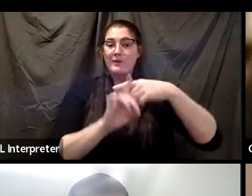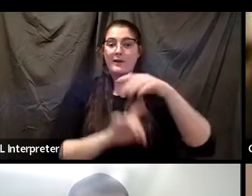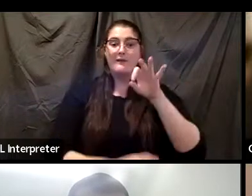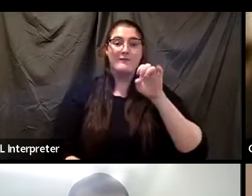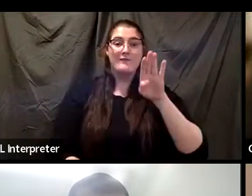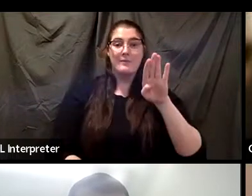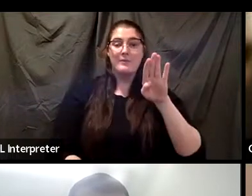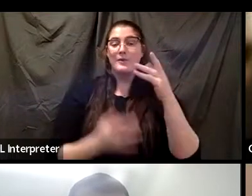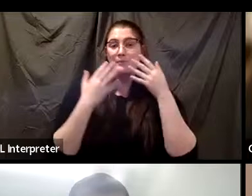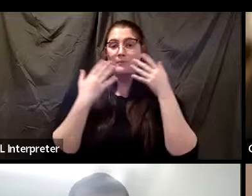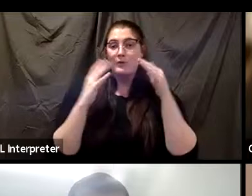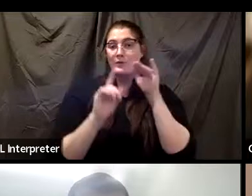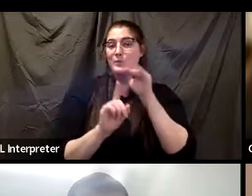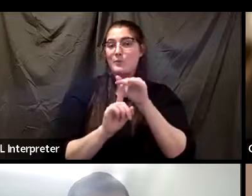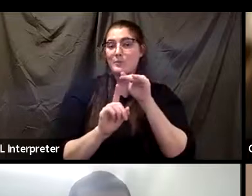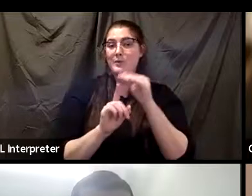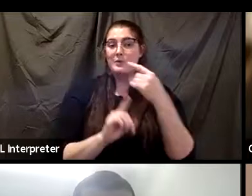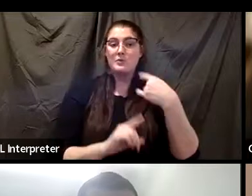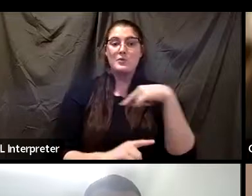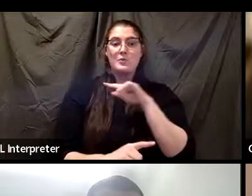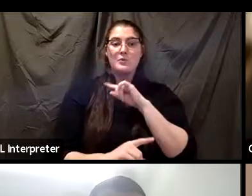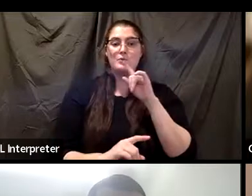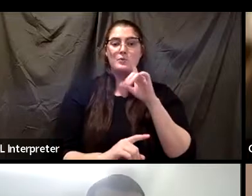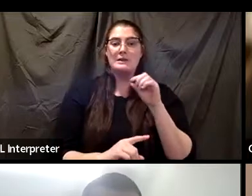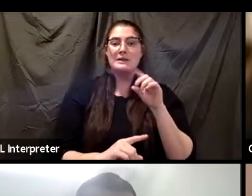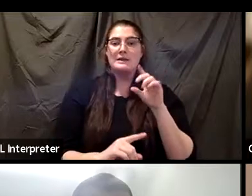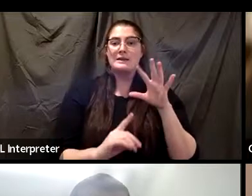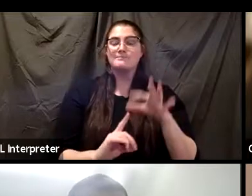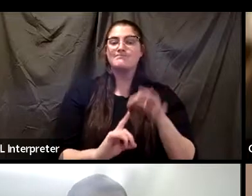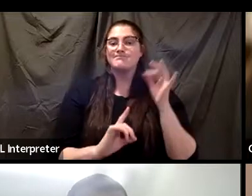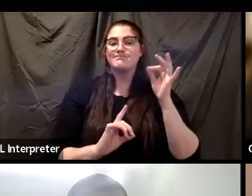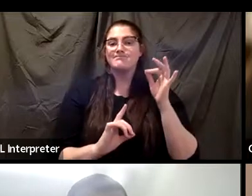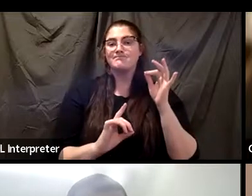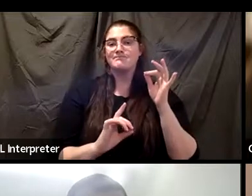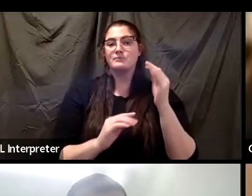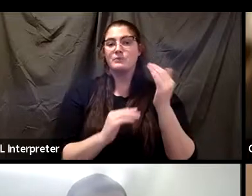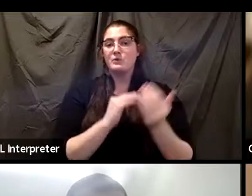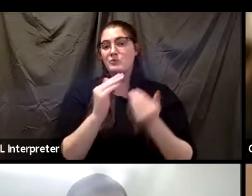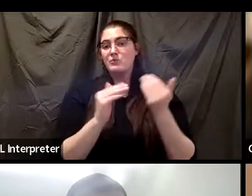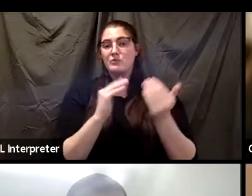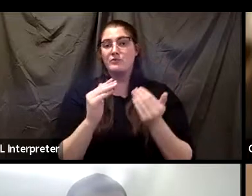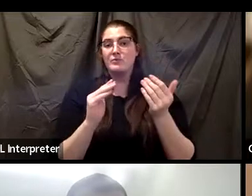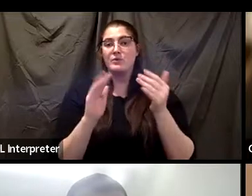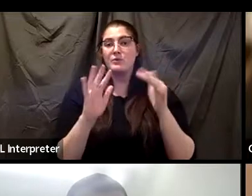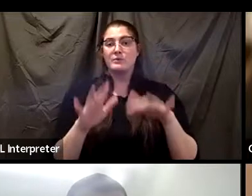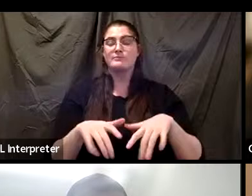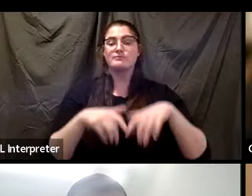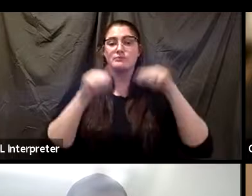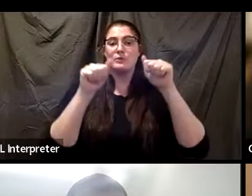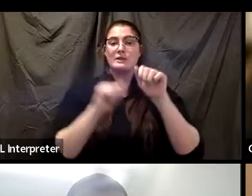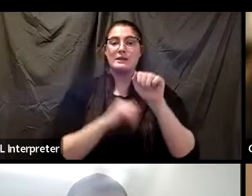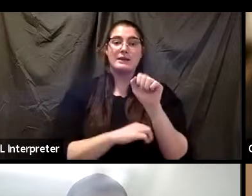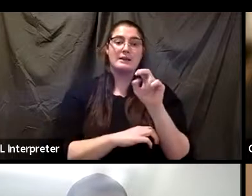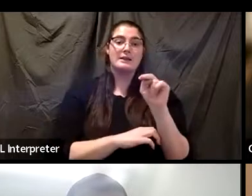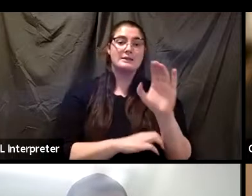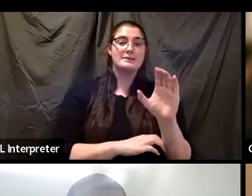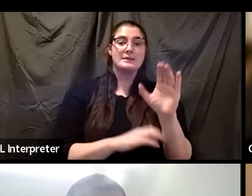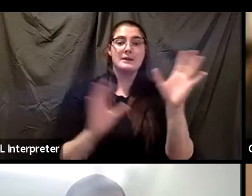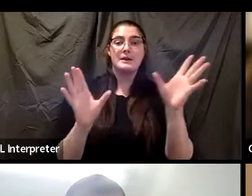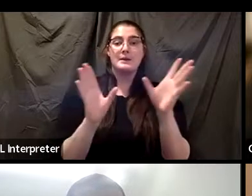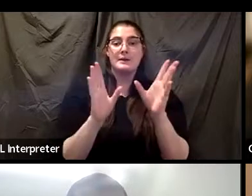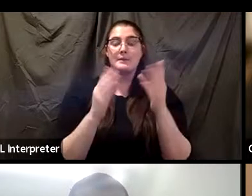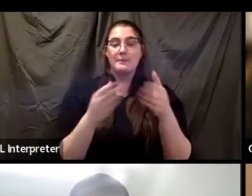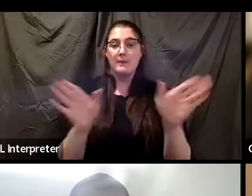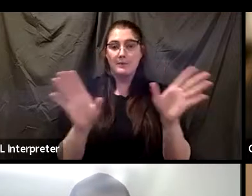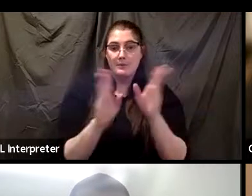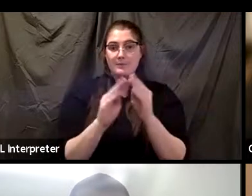Friendly reminder, we did select to move forward with holding our ANC public meetings every second Tuesday